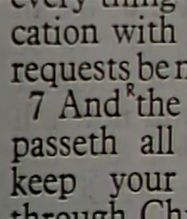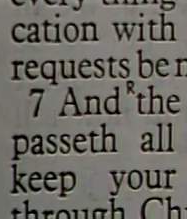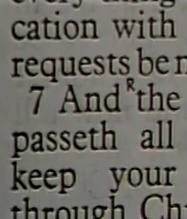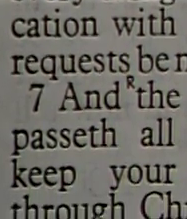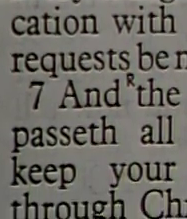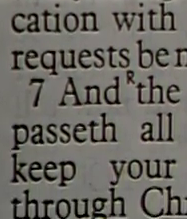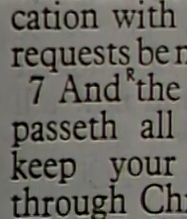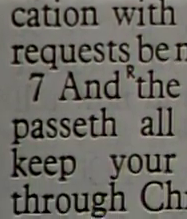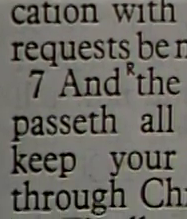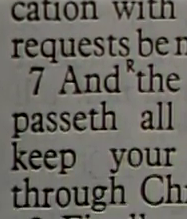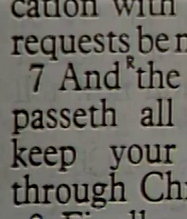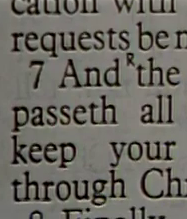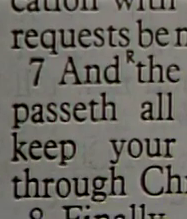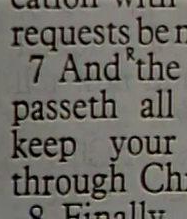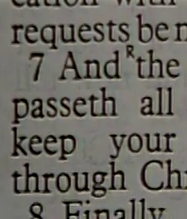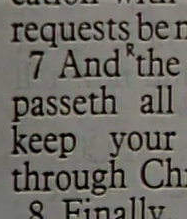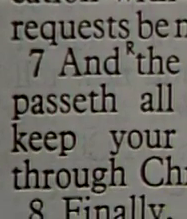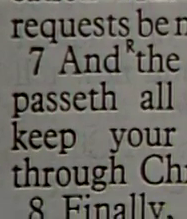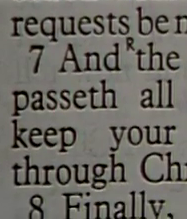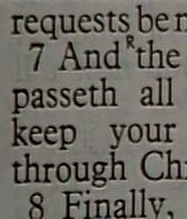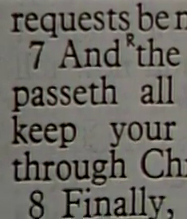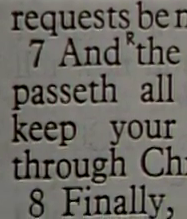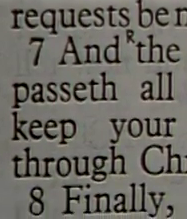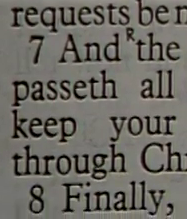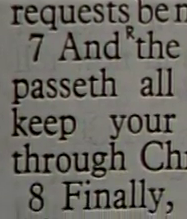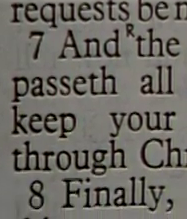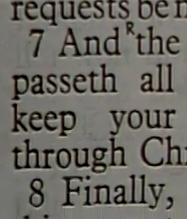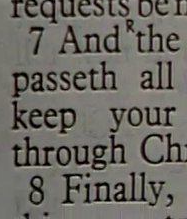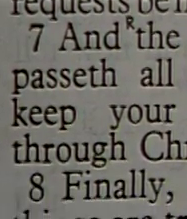at hand. Be careful for nothing, but in everything